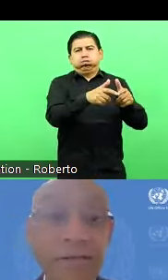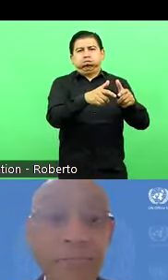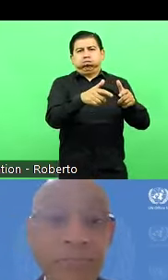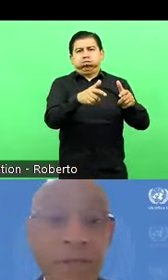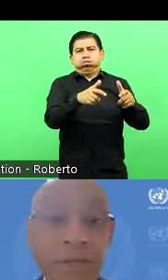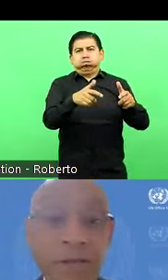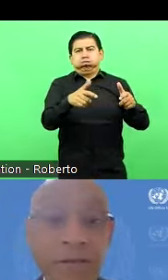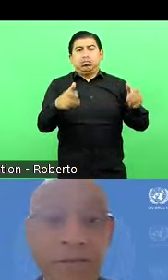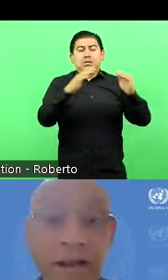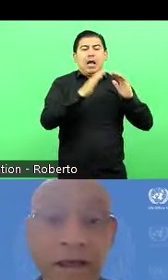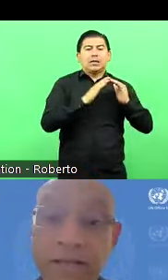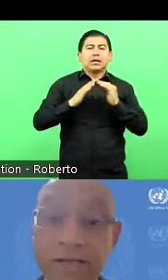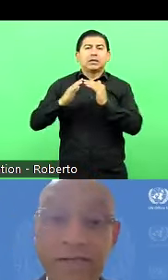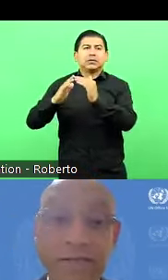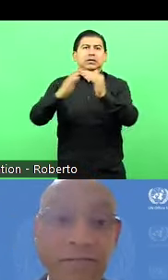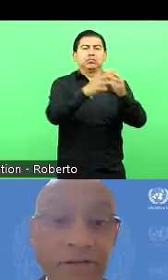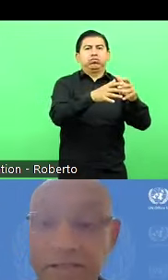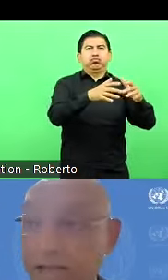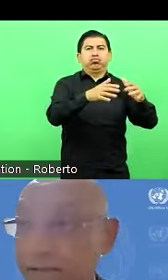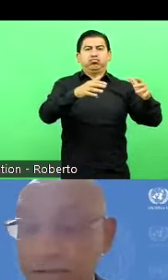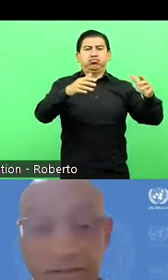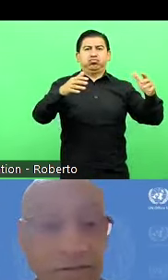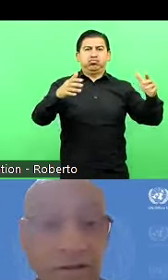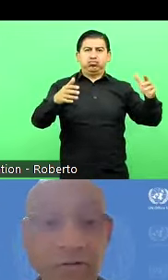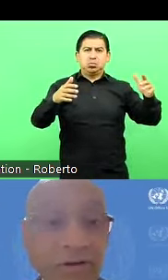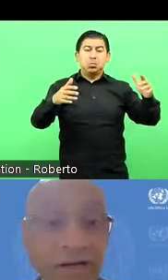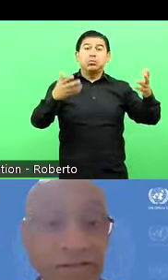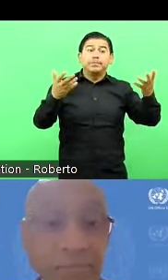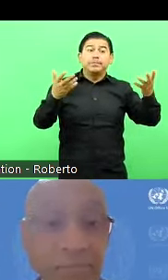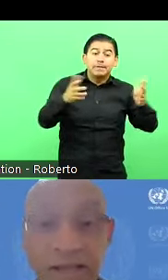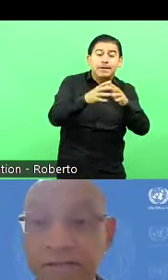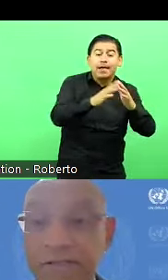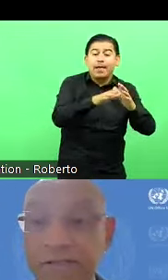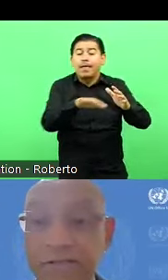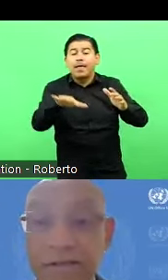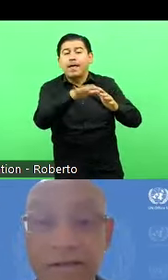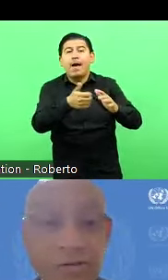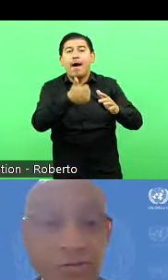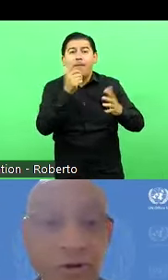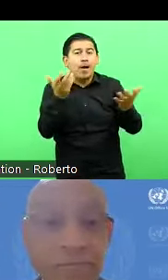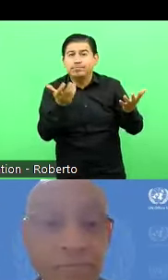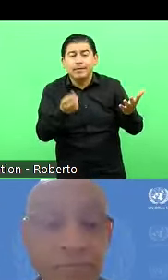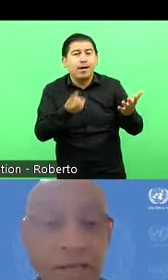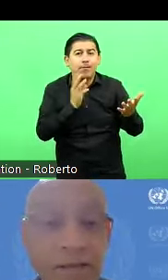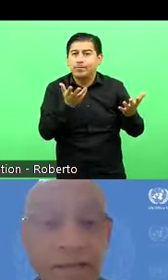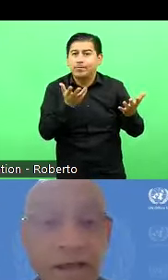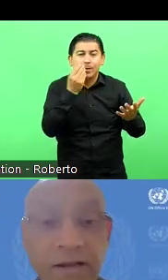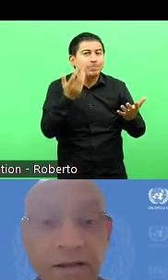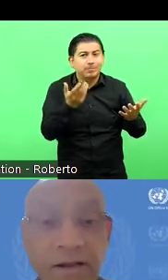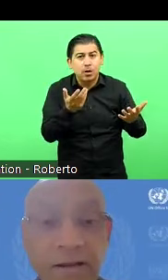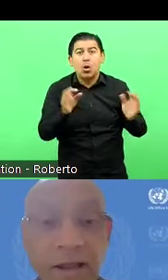vulnerability. There are various governance challenges, conflicts, migrations, so on.